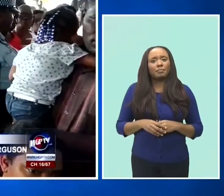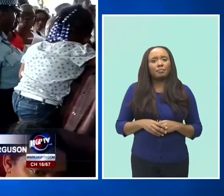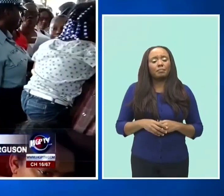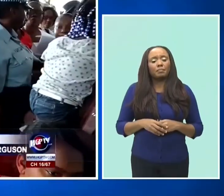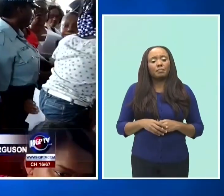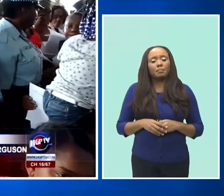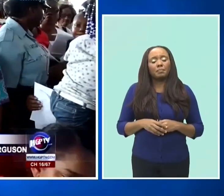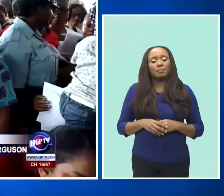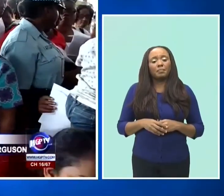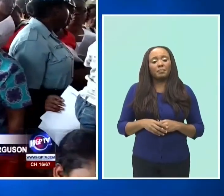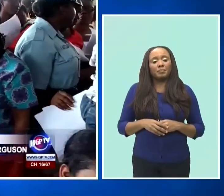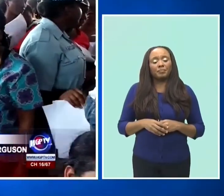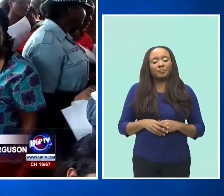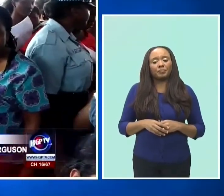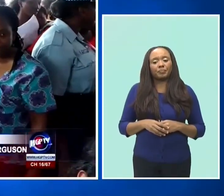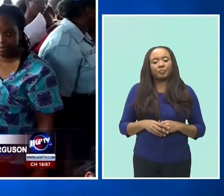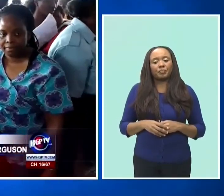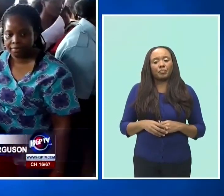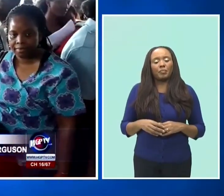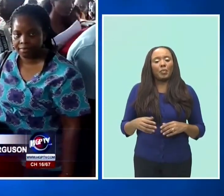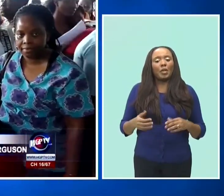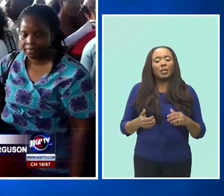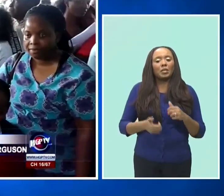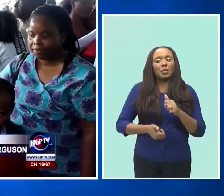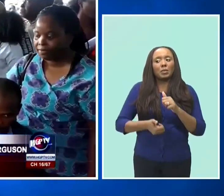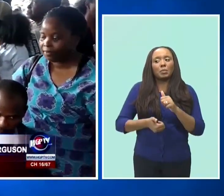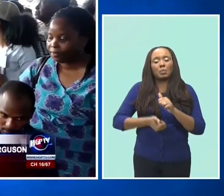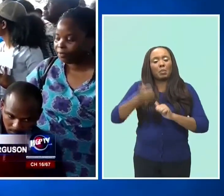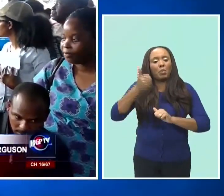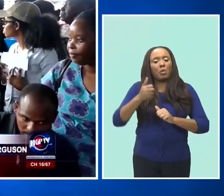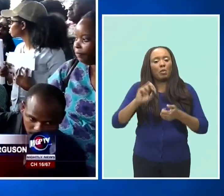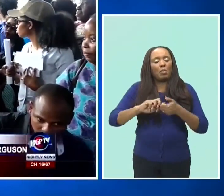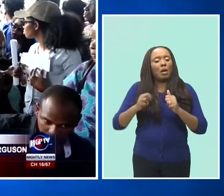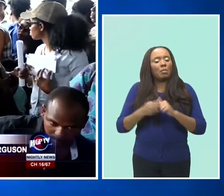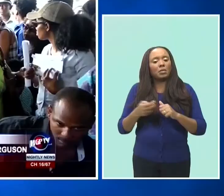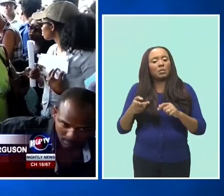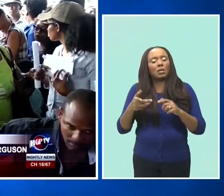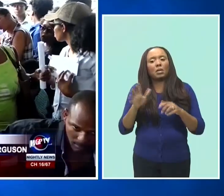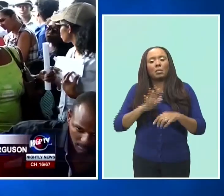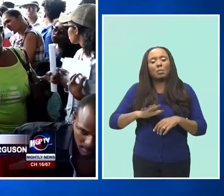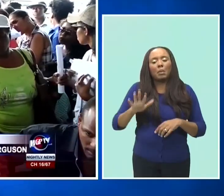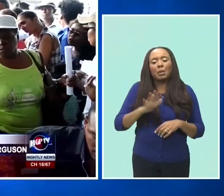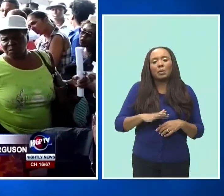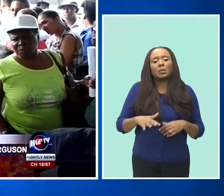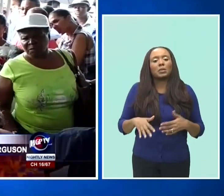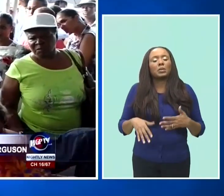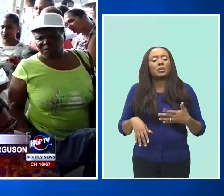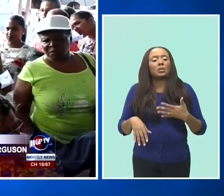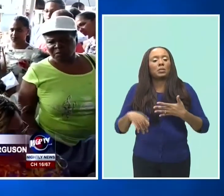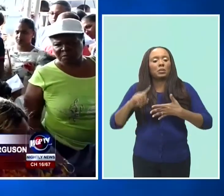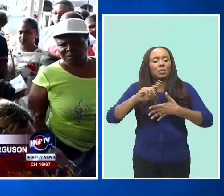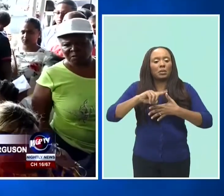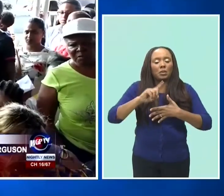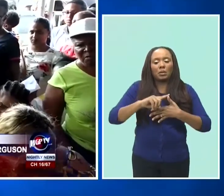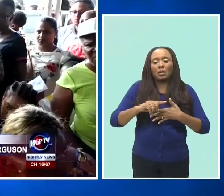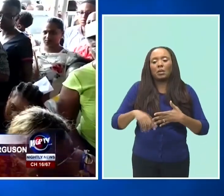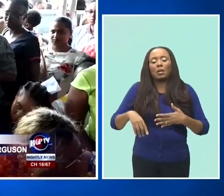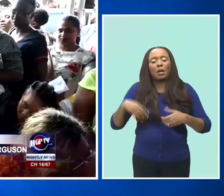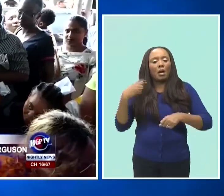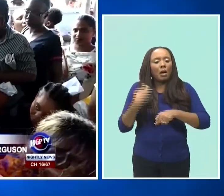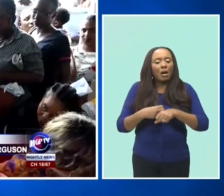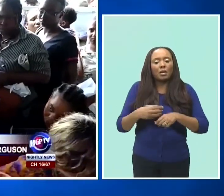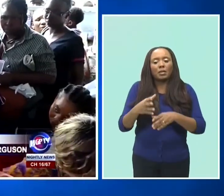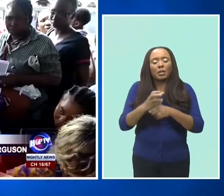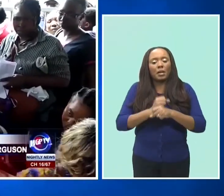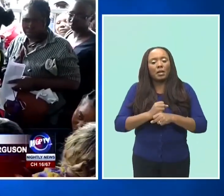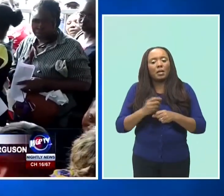The dominating issues aired by Guyanese at that outreach related to difficulties in acquiring house lots, even